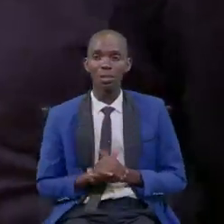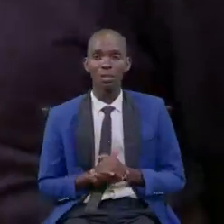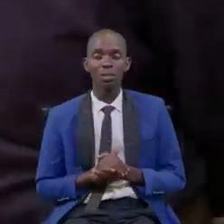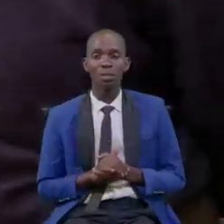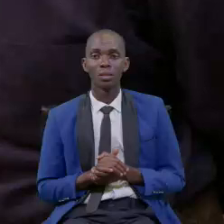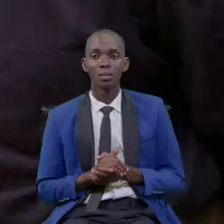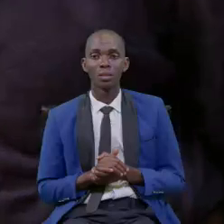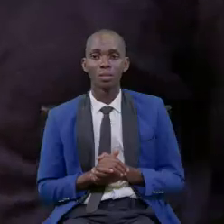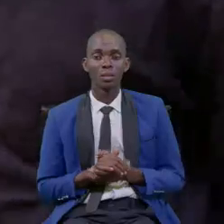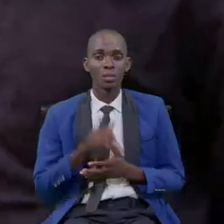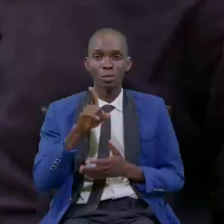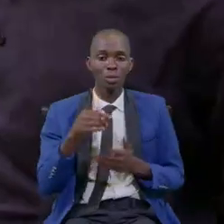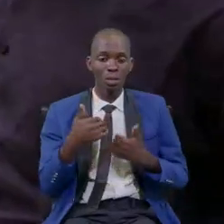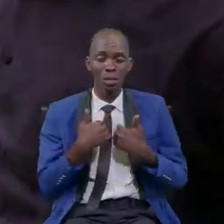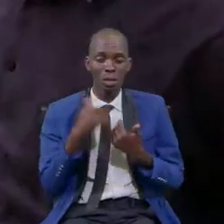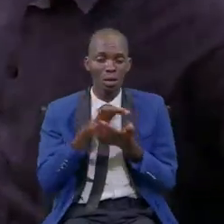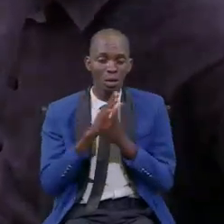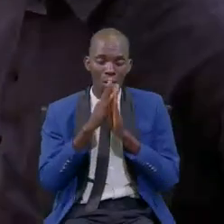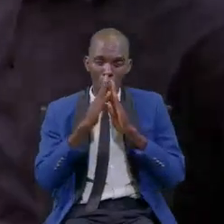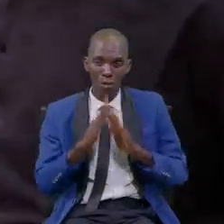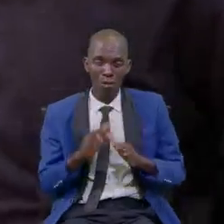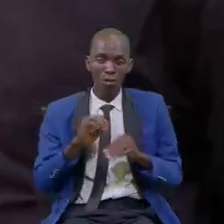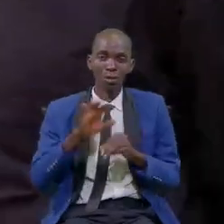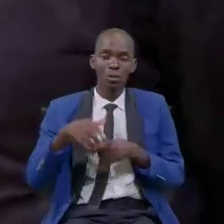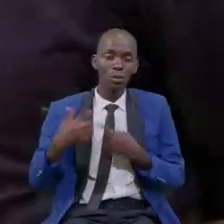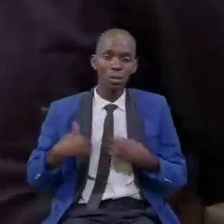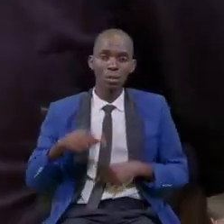Are you at peace in your heart?